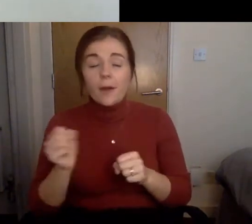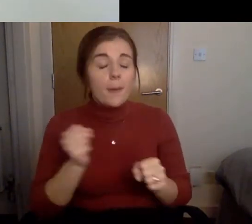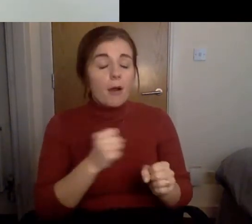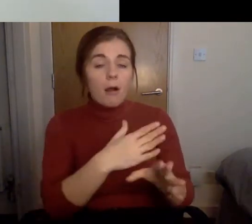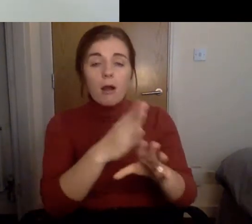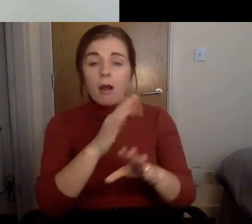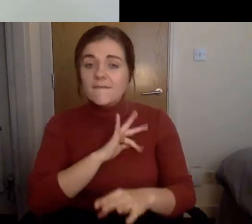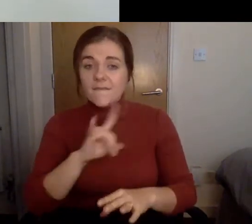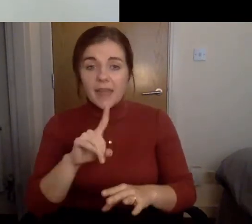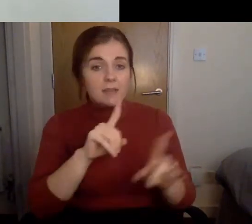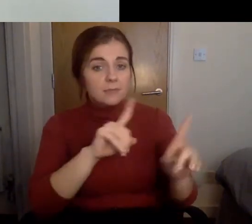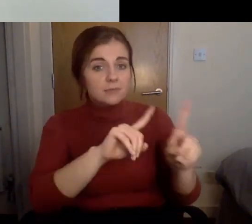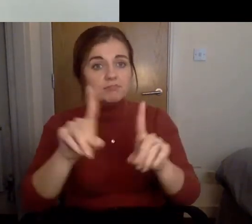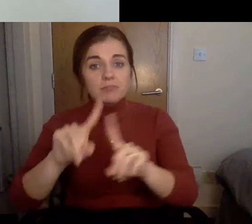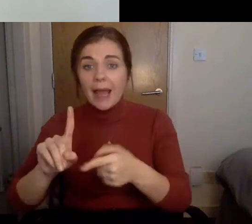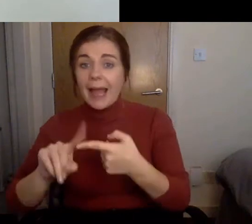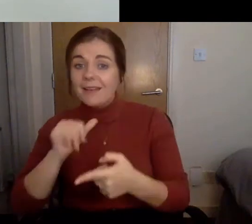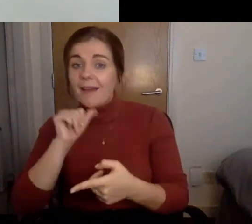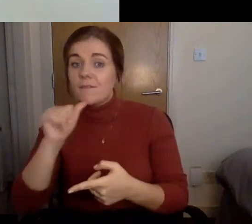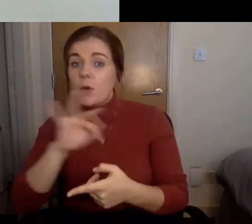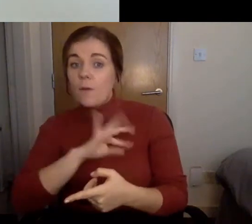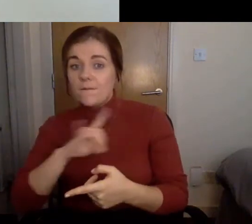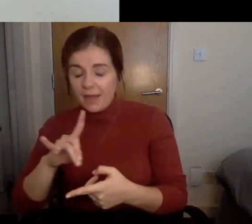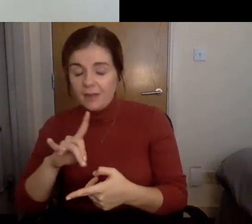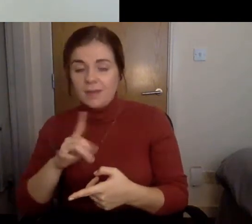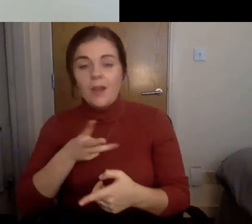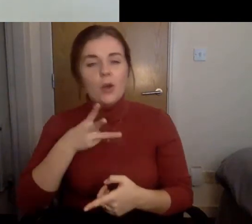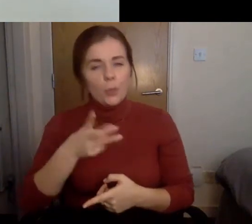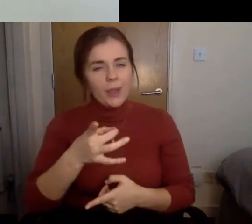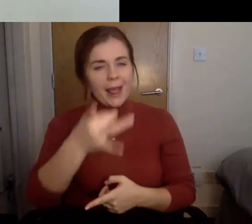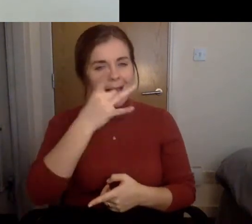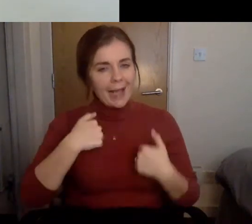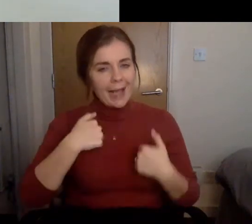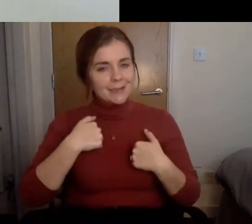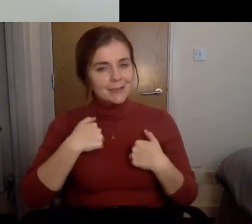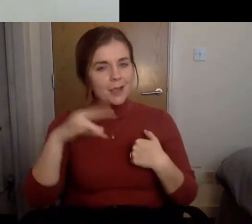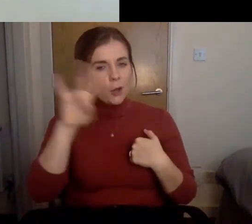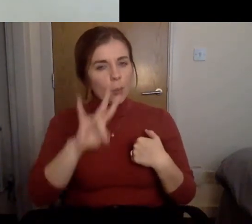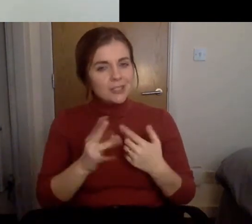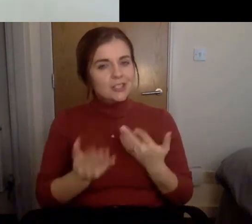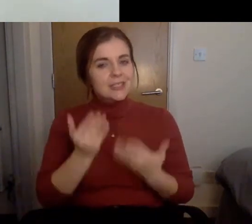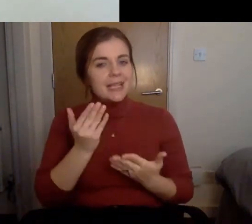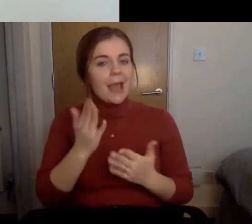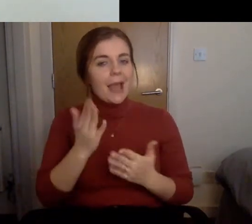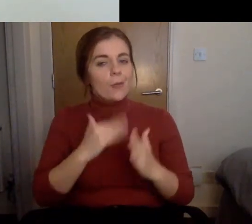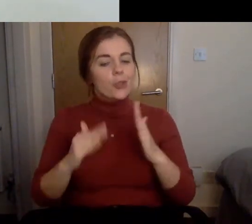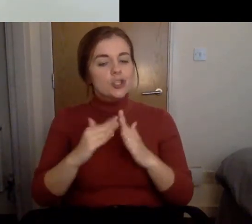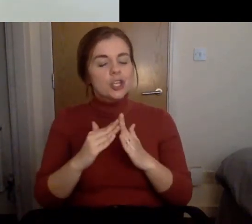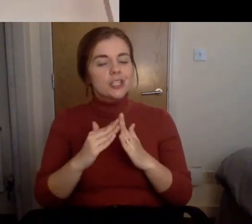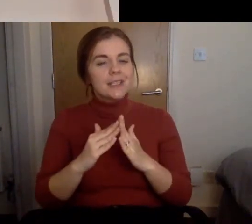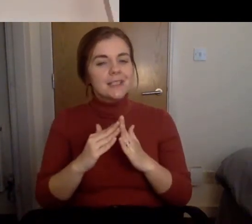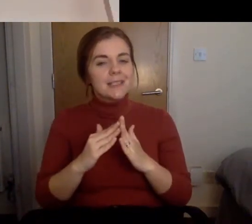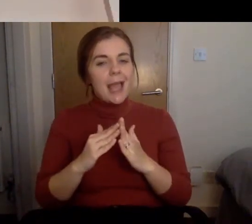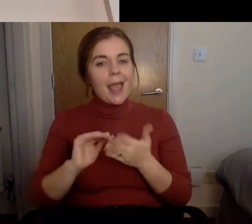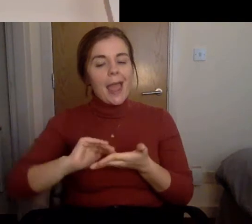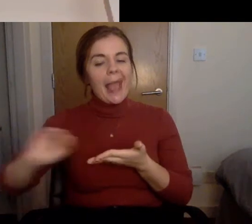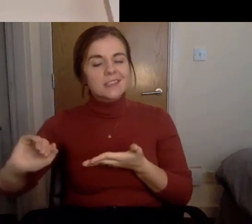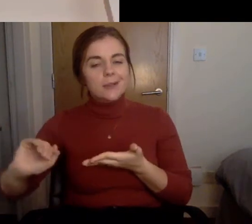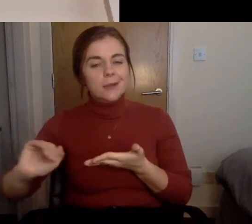and none will ask you questions about how the church is exclusive. Yeah.